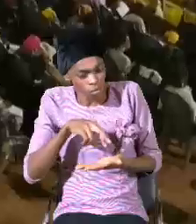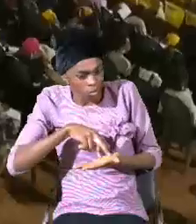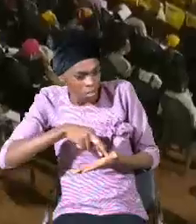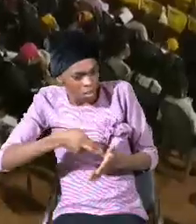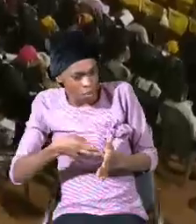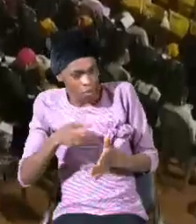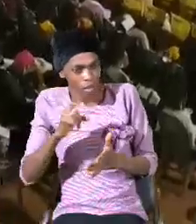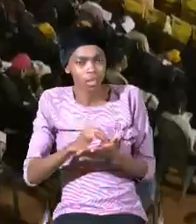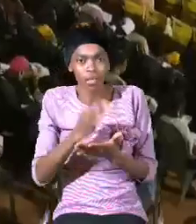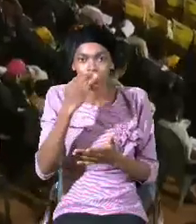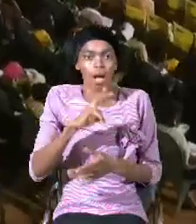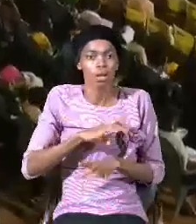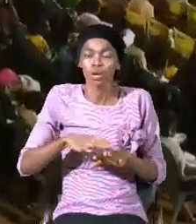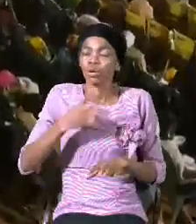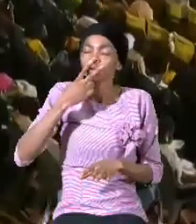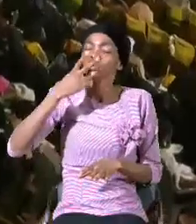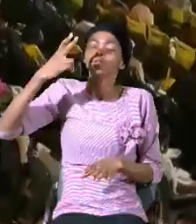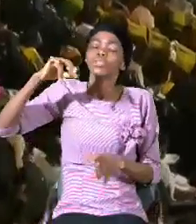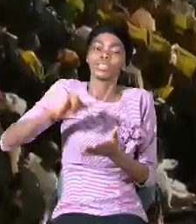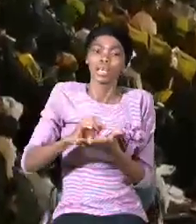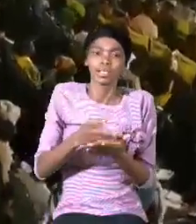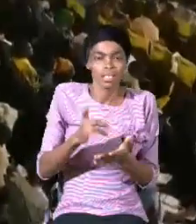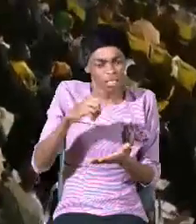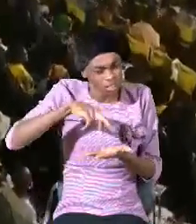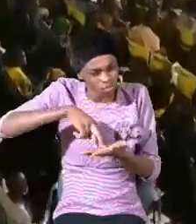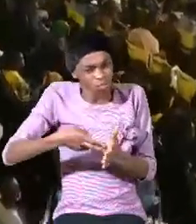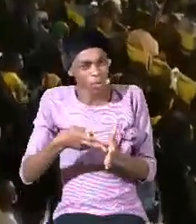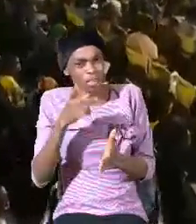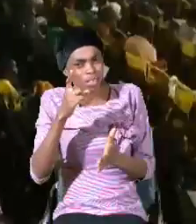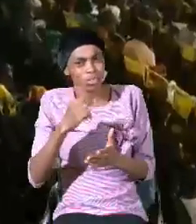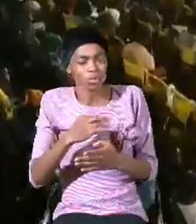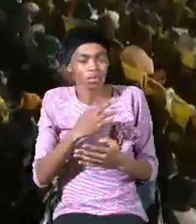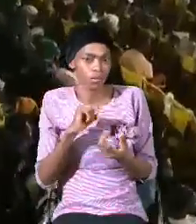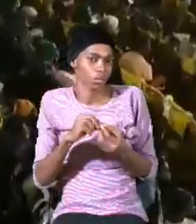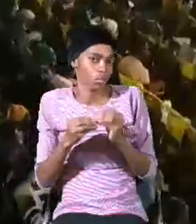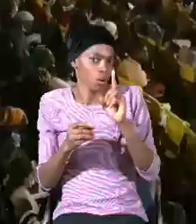smoke that thing, it's mending you. He melts you.